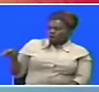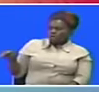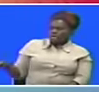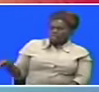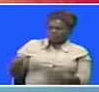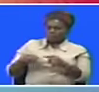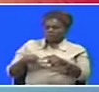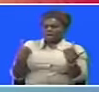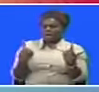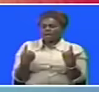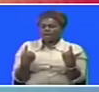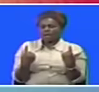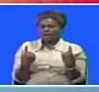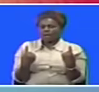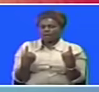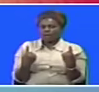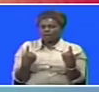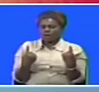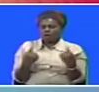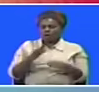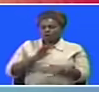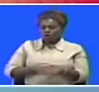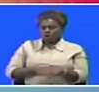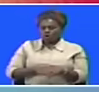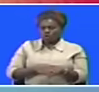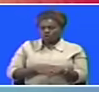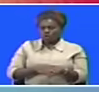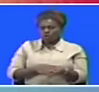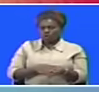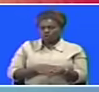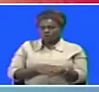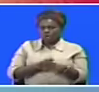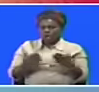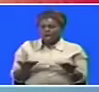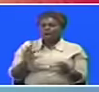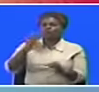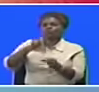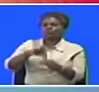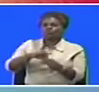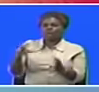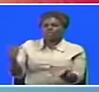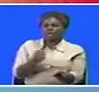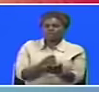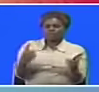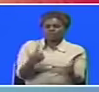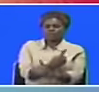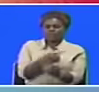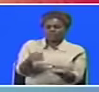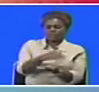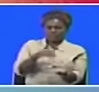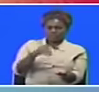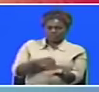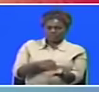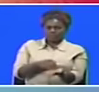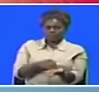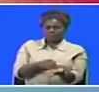controversies broke up, and it had everything to do with the mode of voting that was to be adopted at different polling stations. There